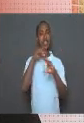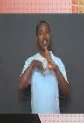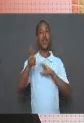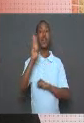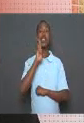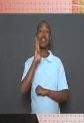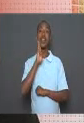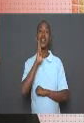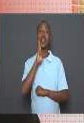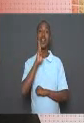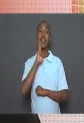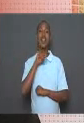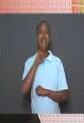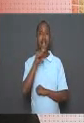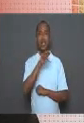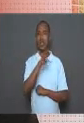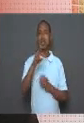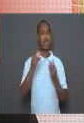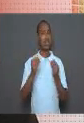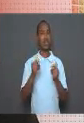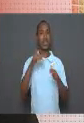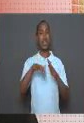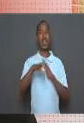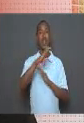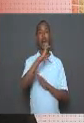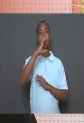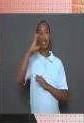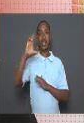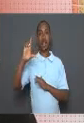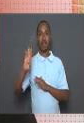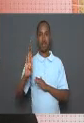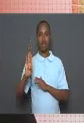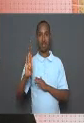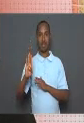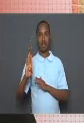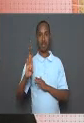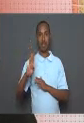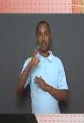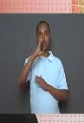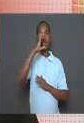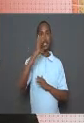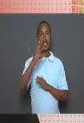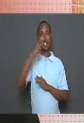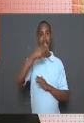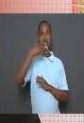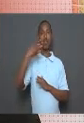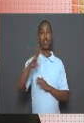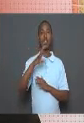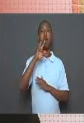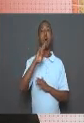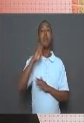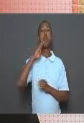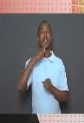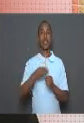water, neither of them dissolved in carbon tetrachloride, hexane, or benzene.